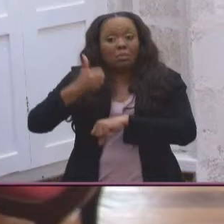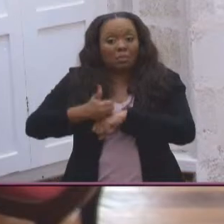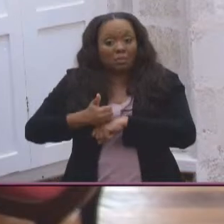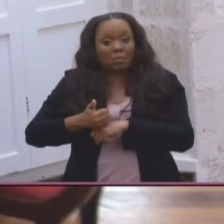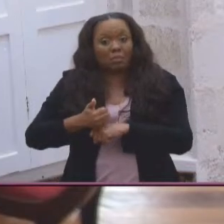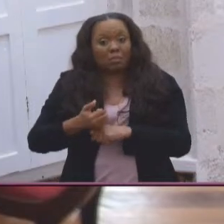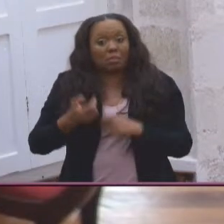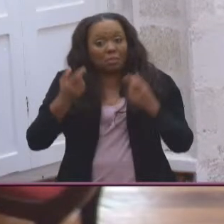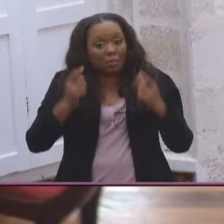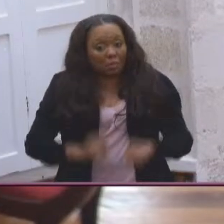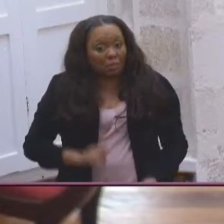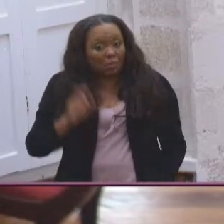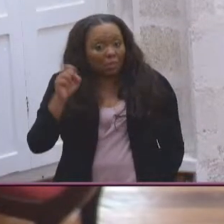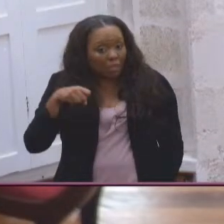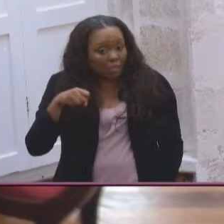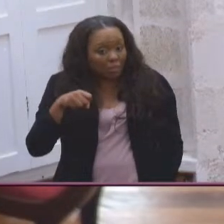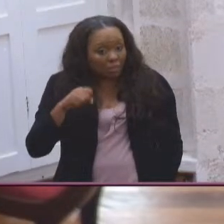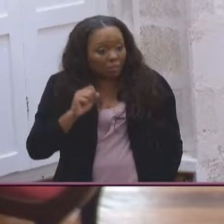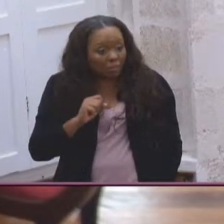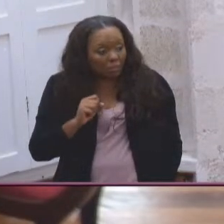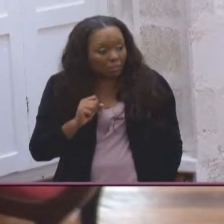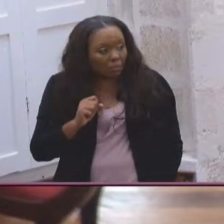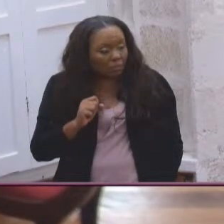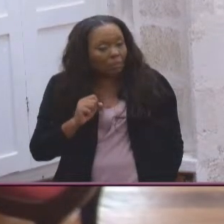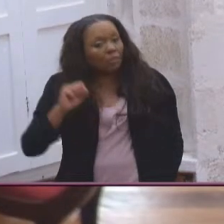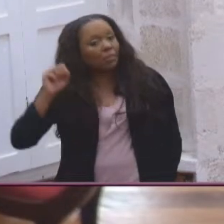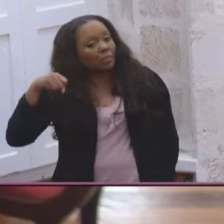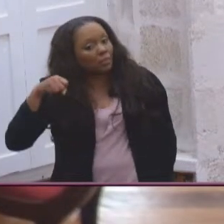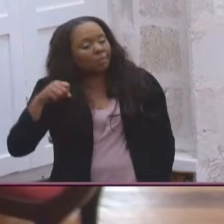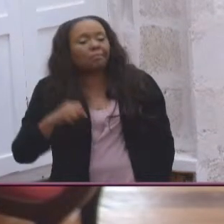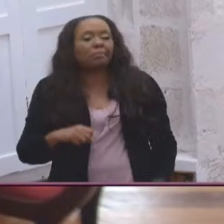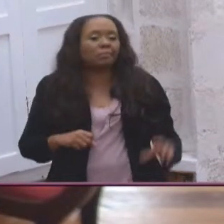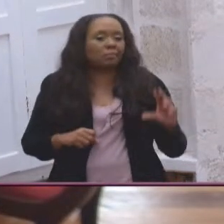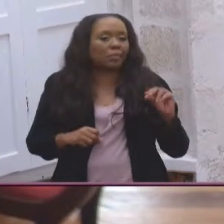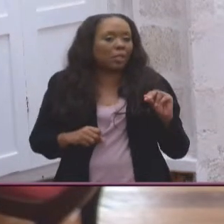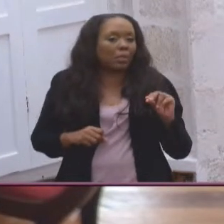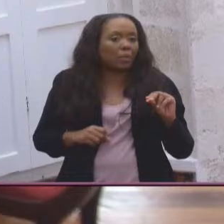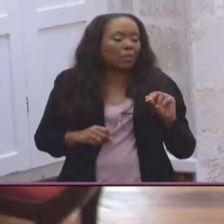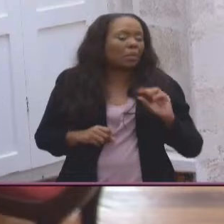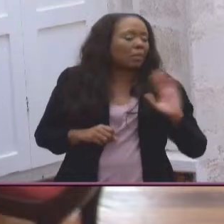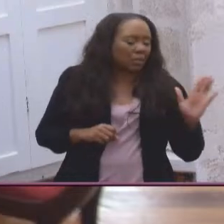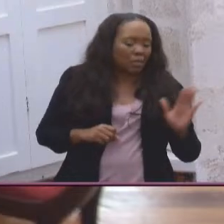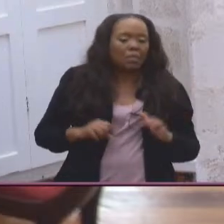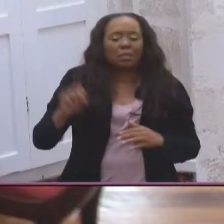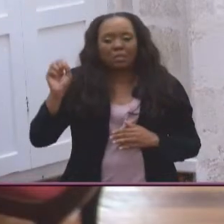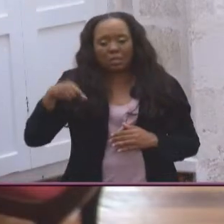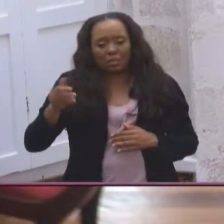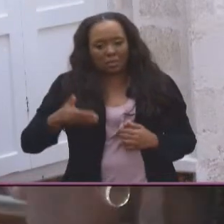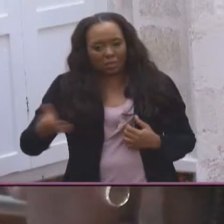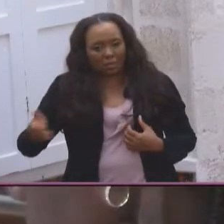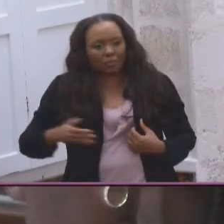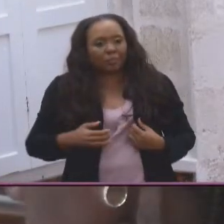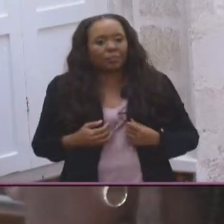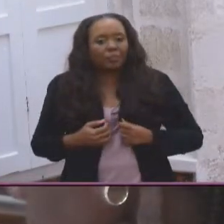in favour please say aye? Those against, would you please say no? The ayes have it.